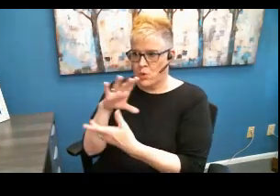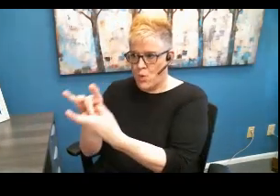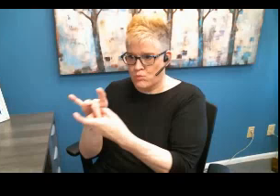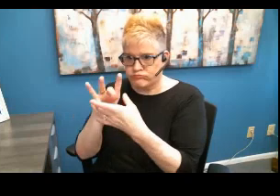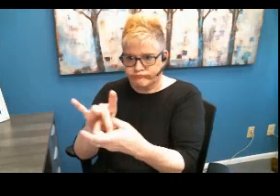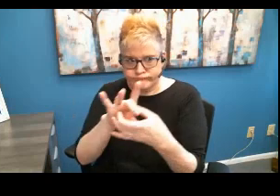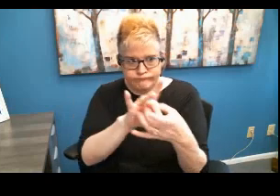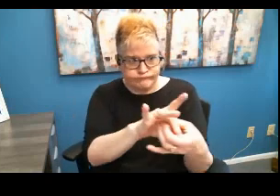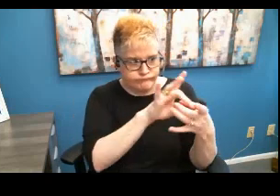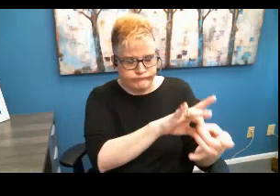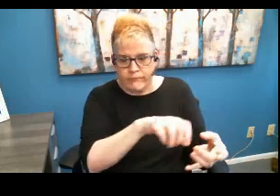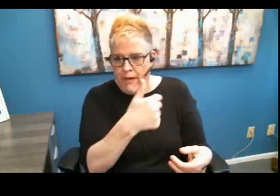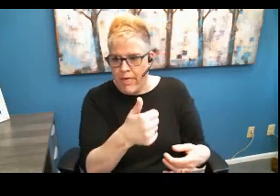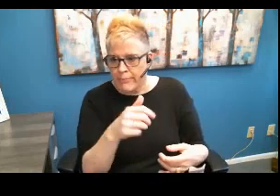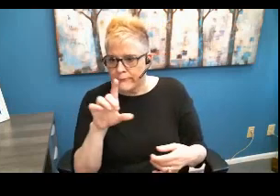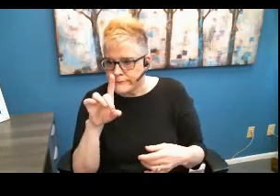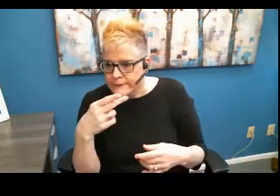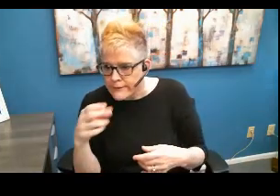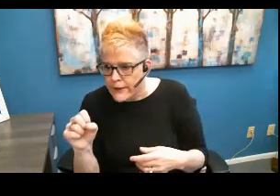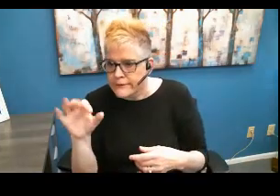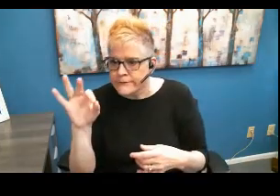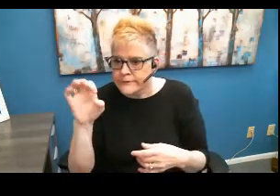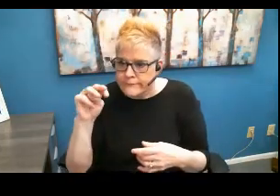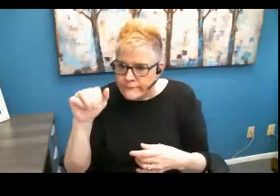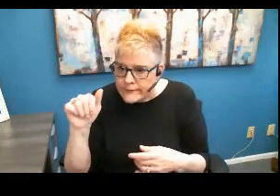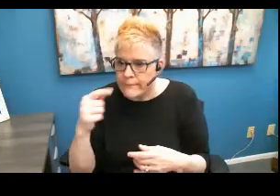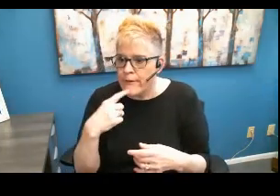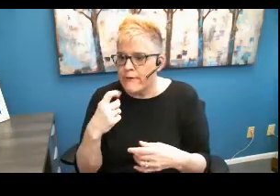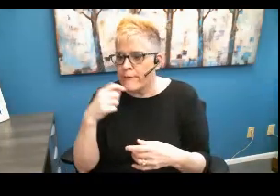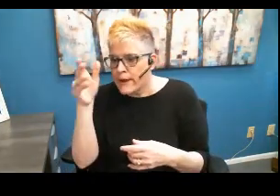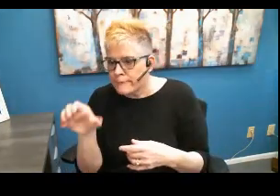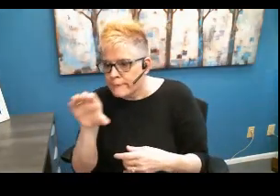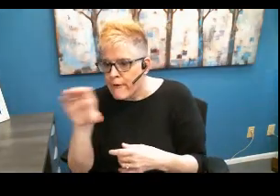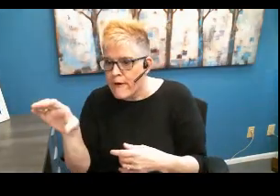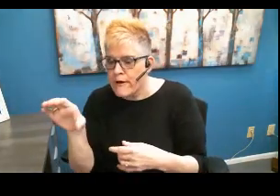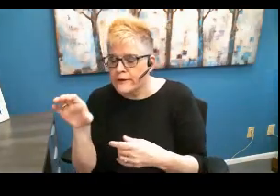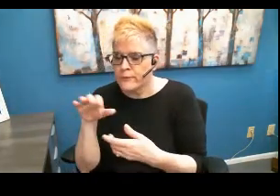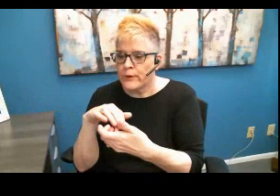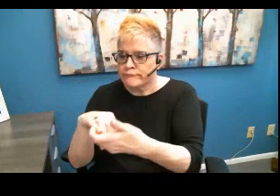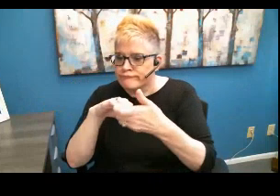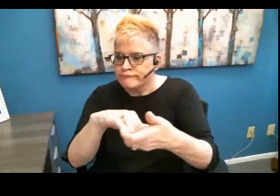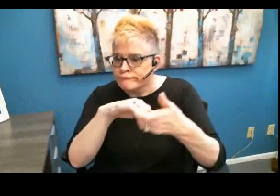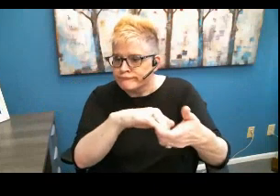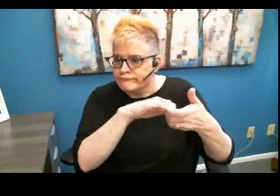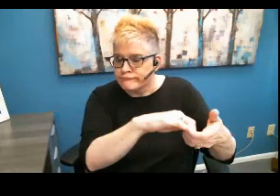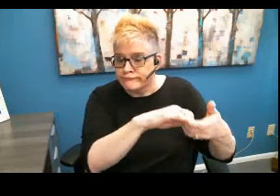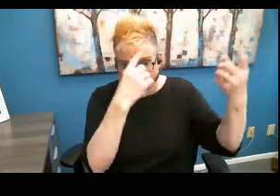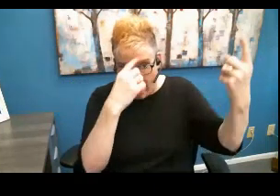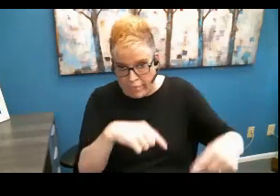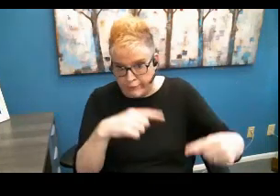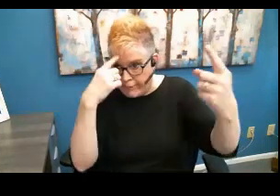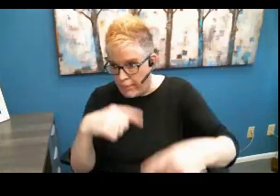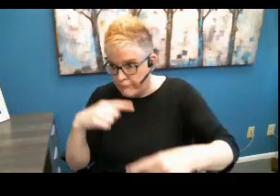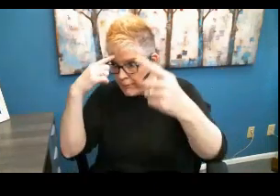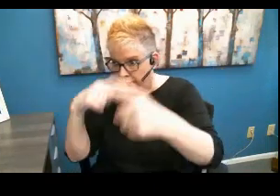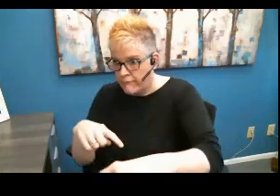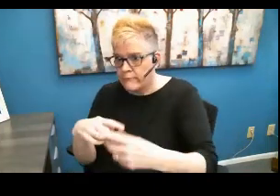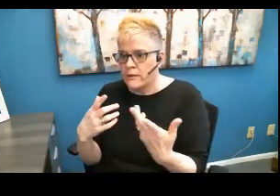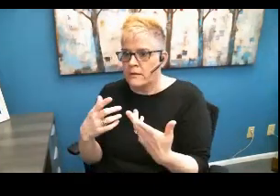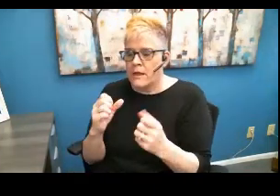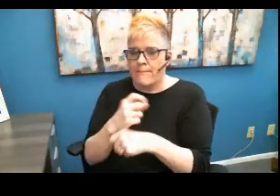agencies like DHS and Red Cross, FEMA, PEMA, whomever, to make sure that we are